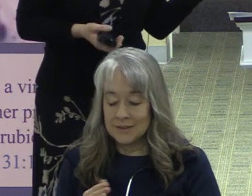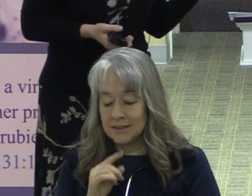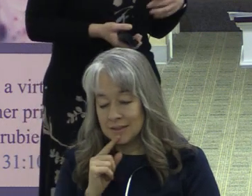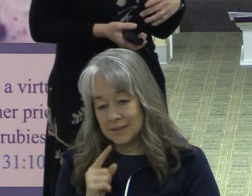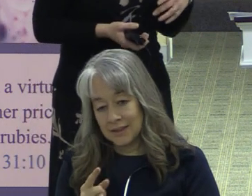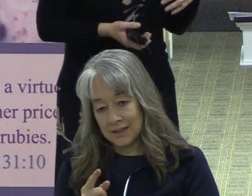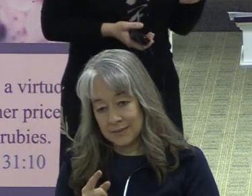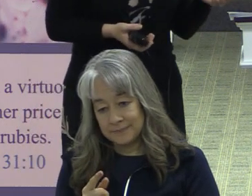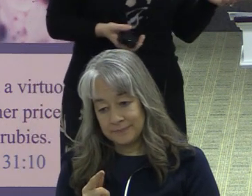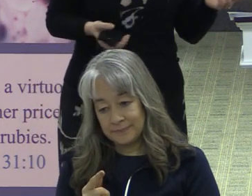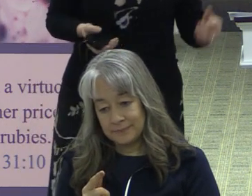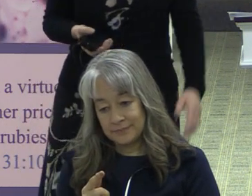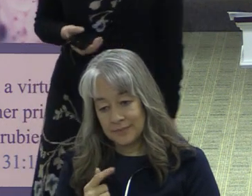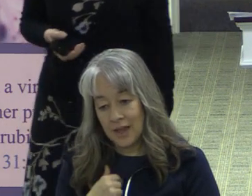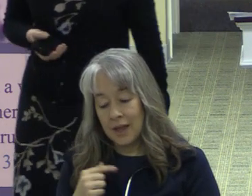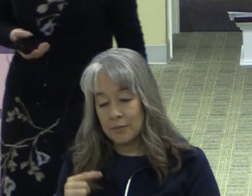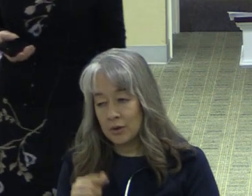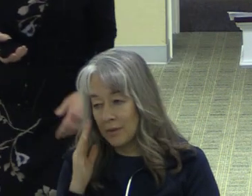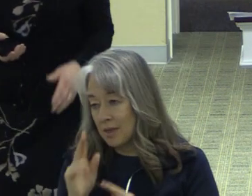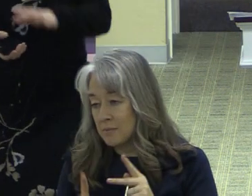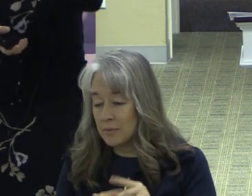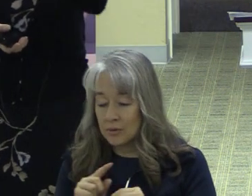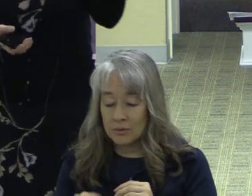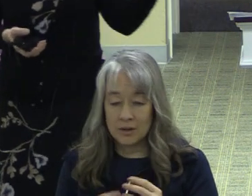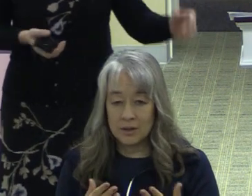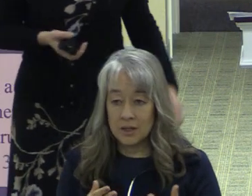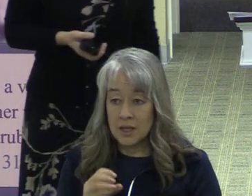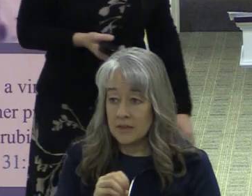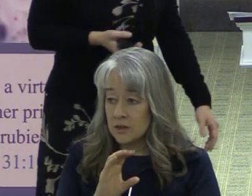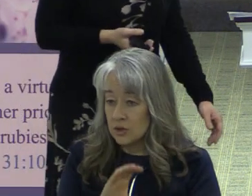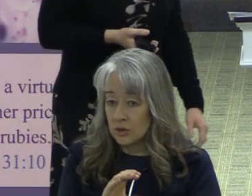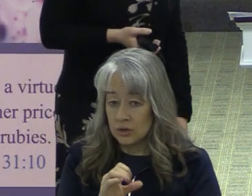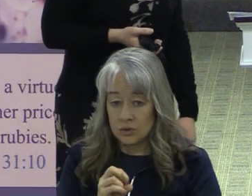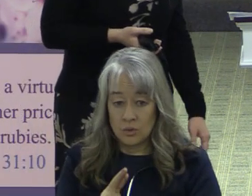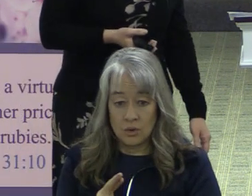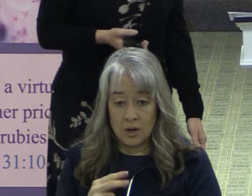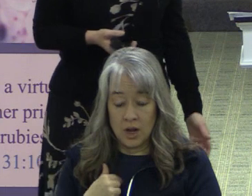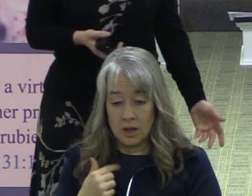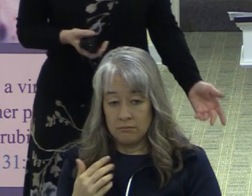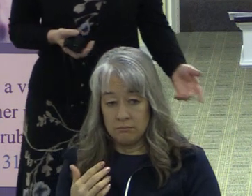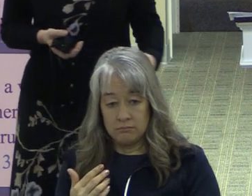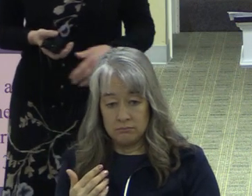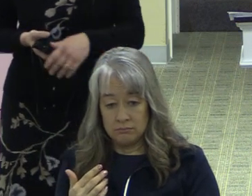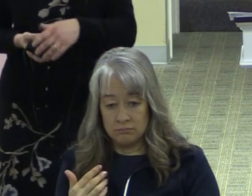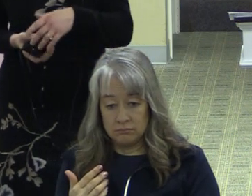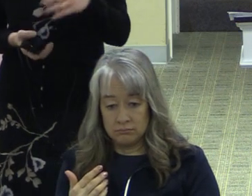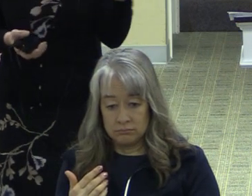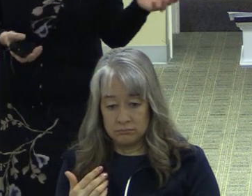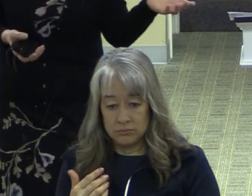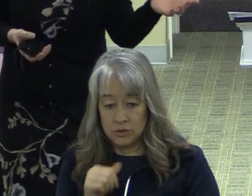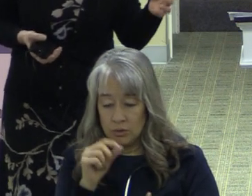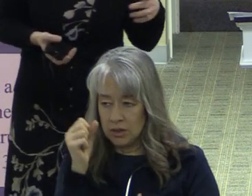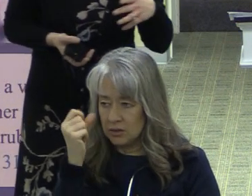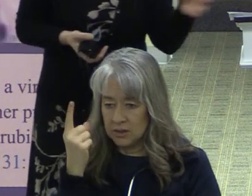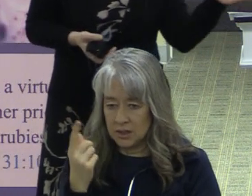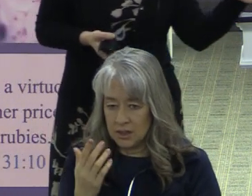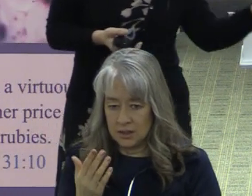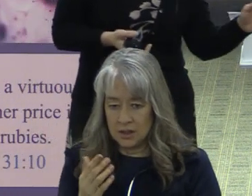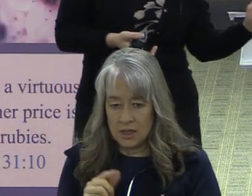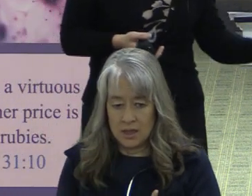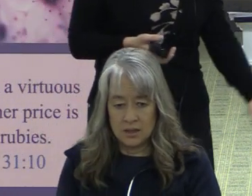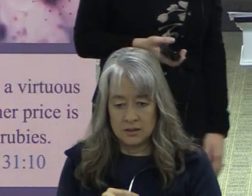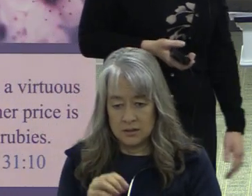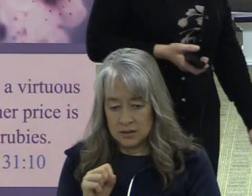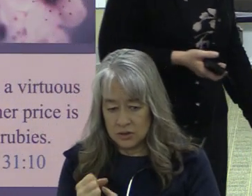say, you know, I'm hurt by the people around, like in the church, or I'm, you know, I don't understand